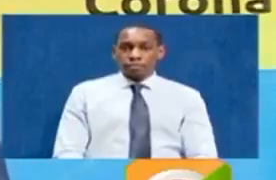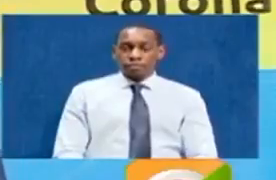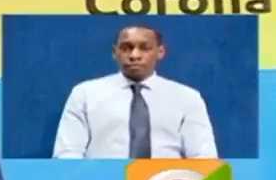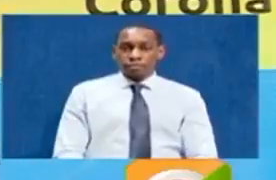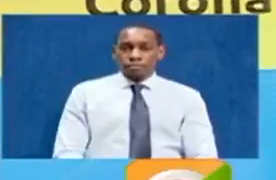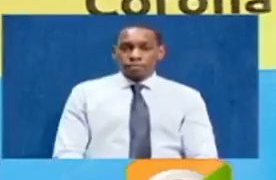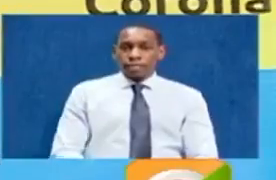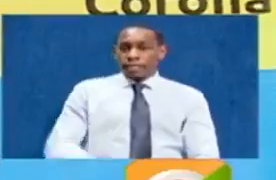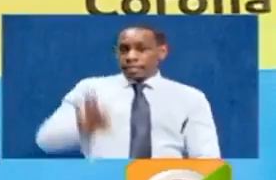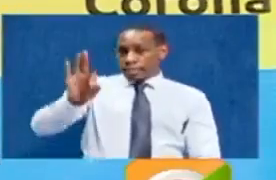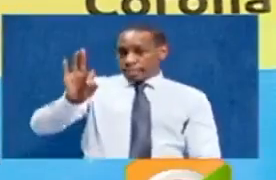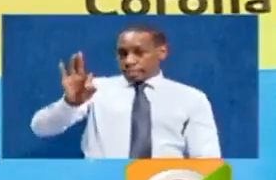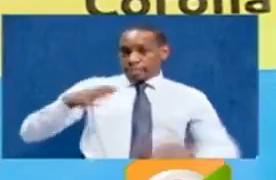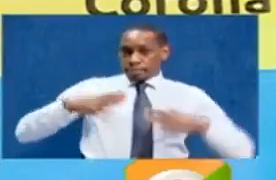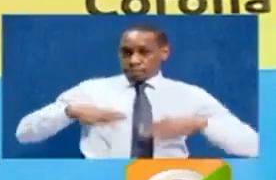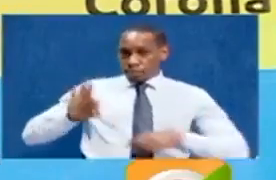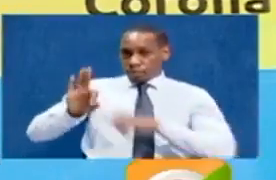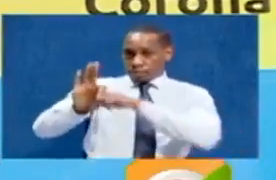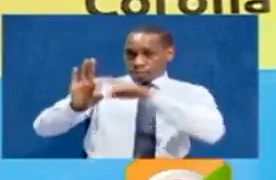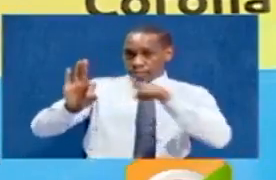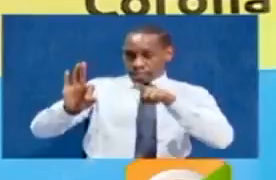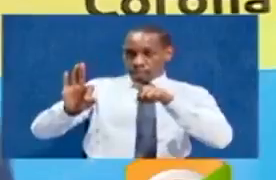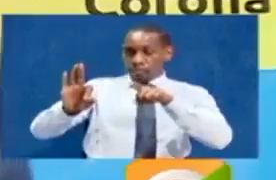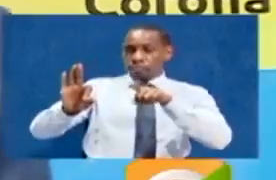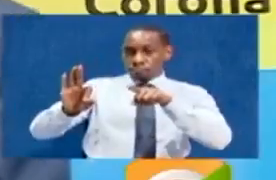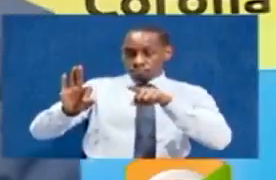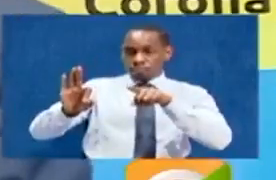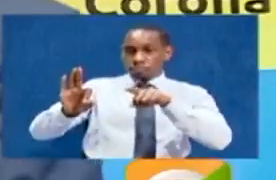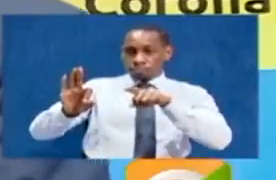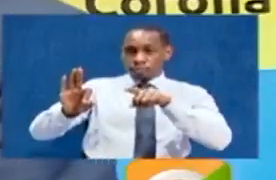All of them, the 3 persons, all had